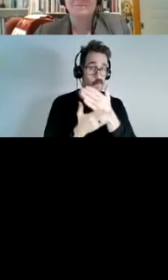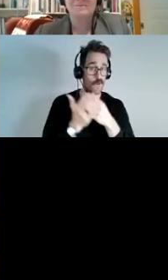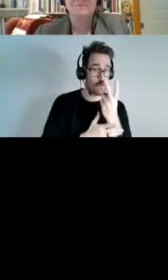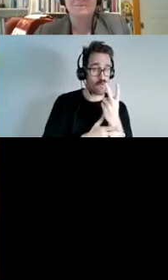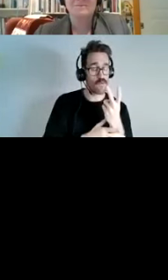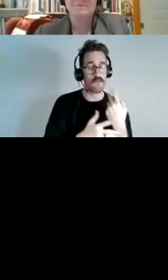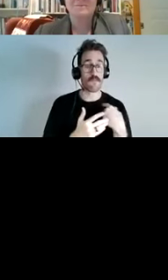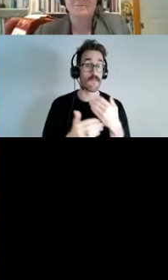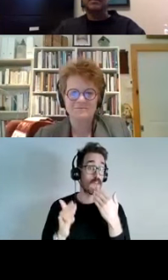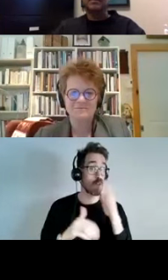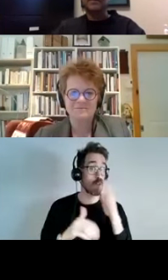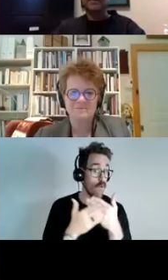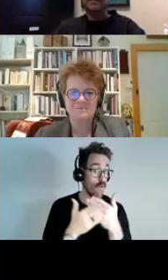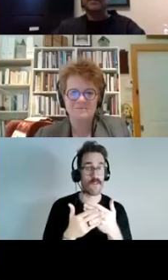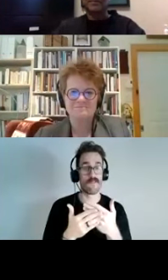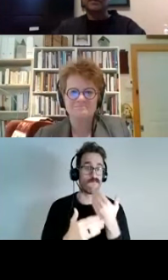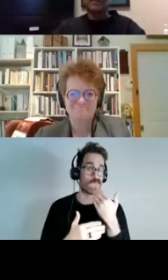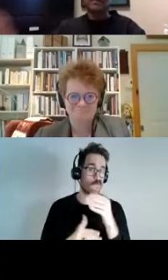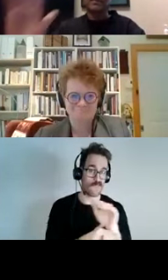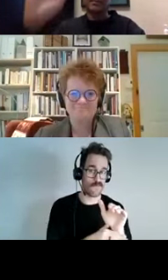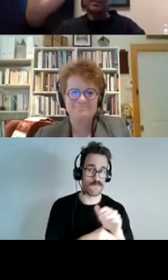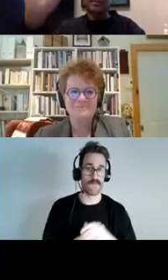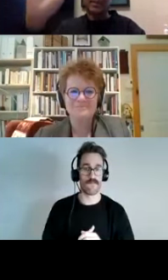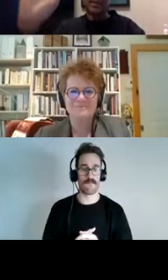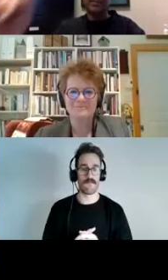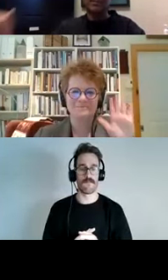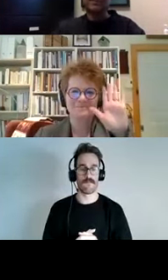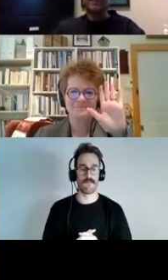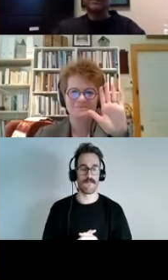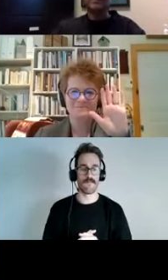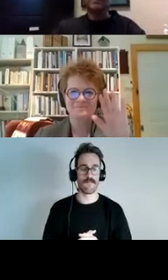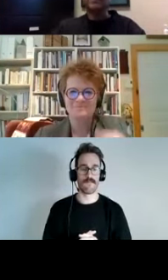thank you all and have a good afternoon. Thank you. Thank you. Bye.